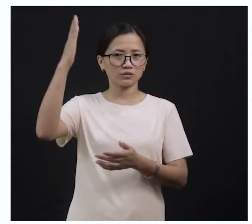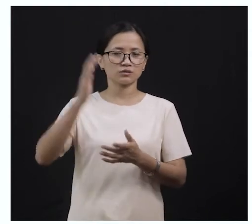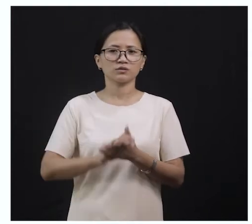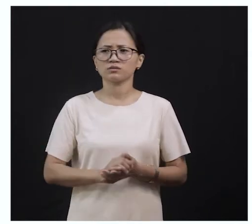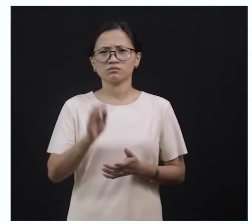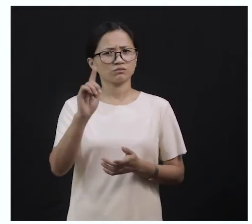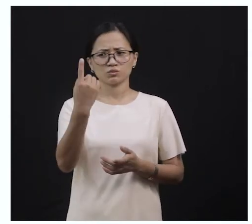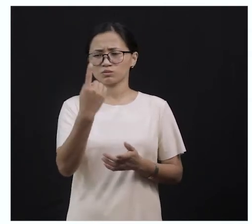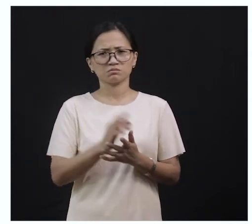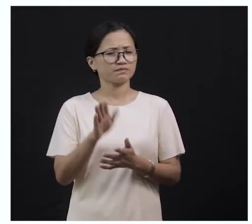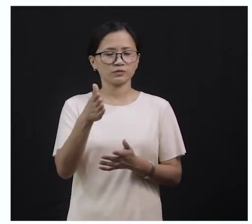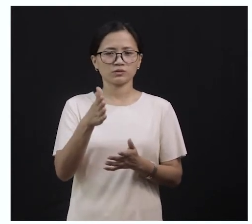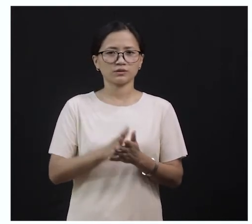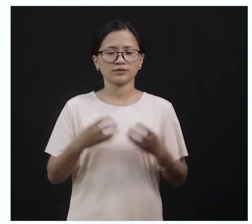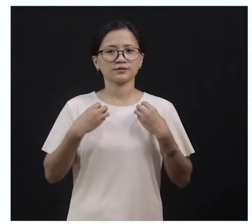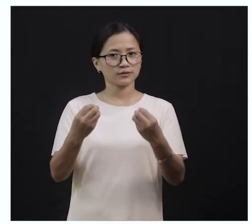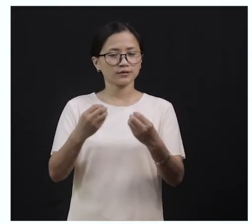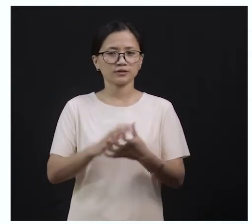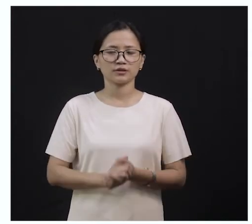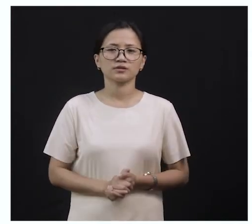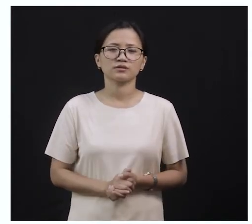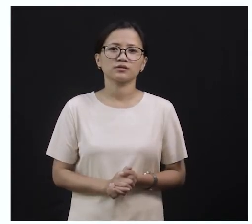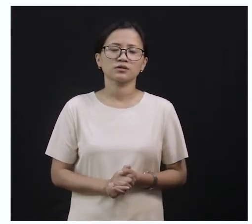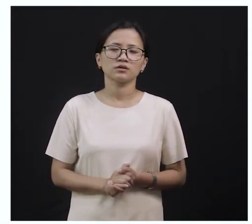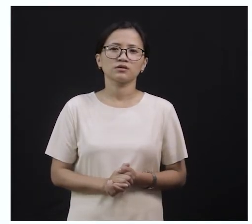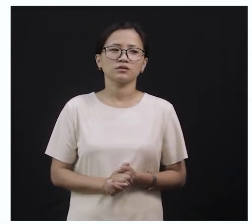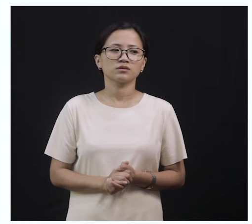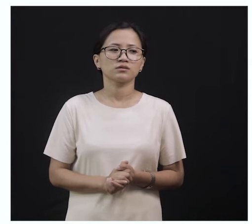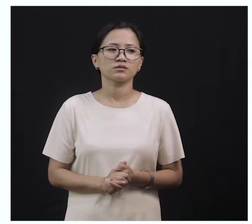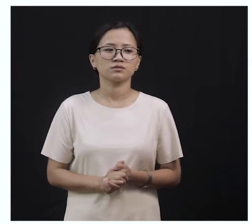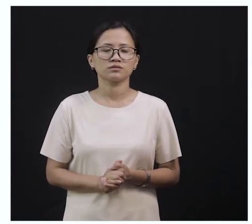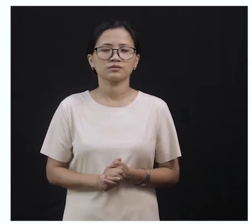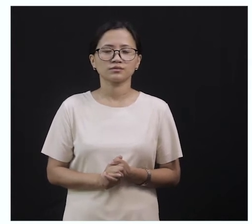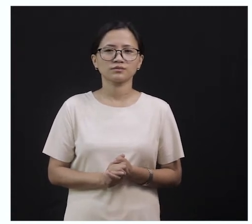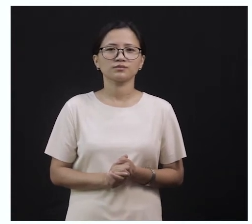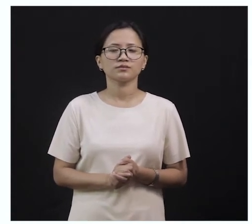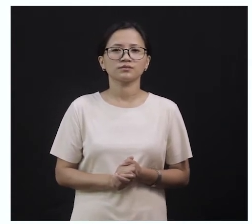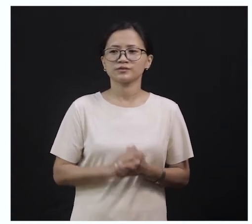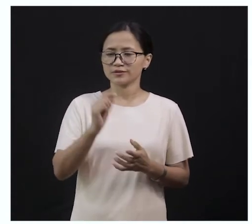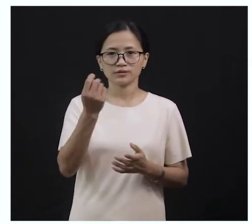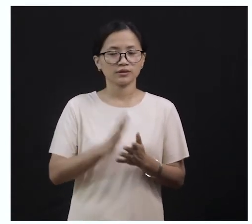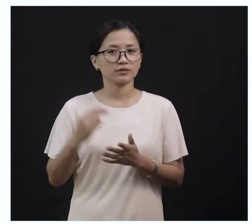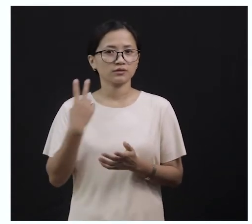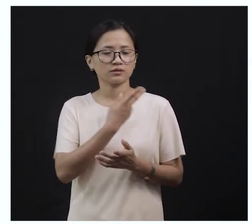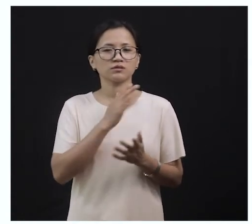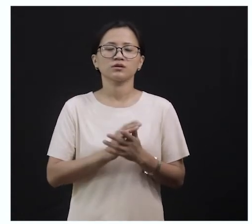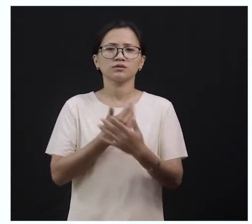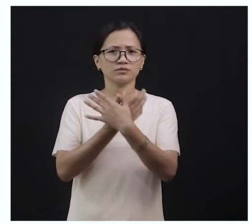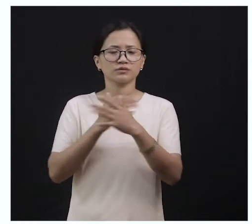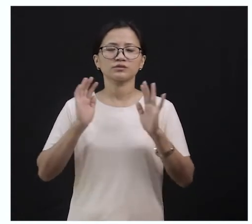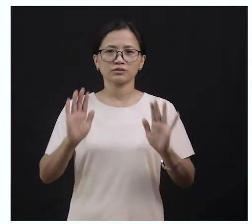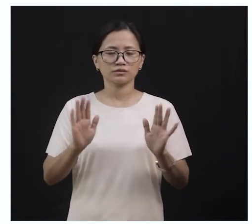away from us. We have our own right to exist on this planet, right? So that means entitled. Just like us, the butterfly, they're